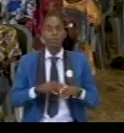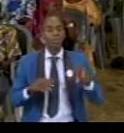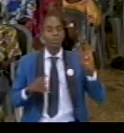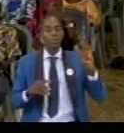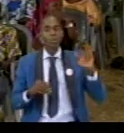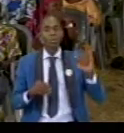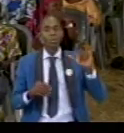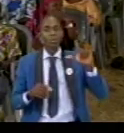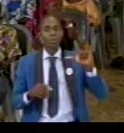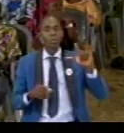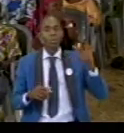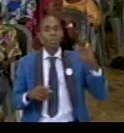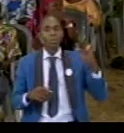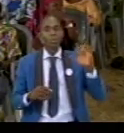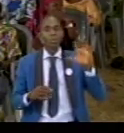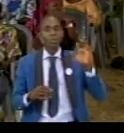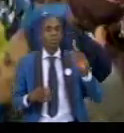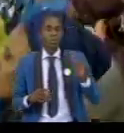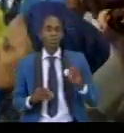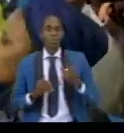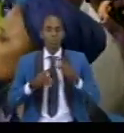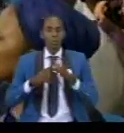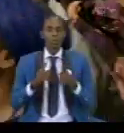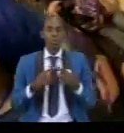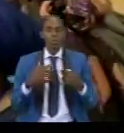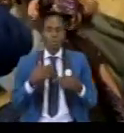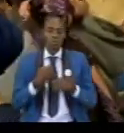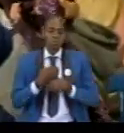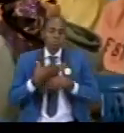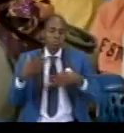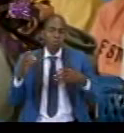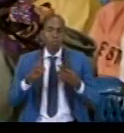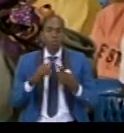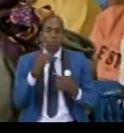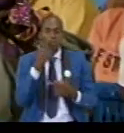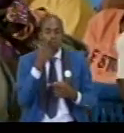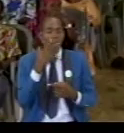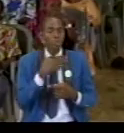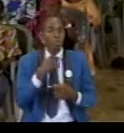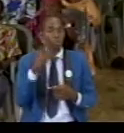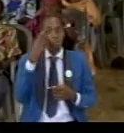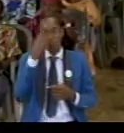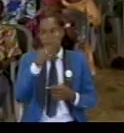swelling of the face and the nose. And he was carried everywhere, including traditional